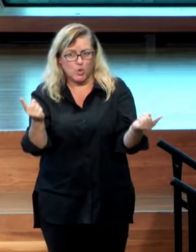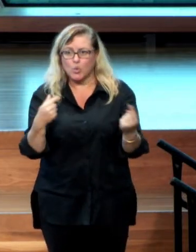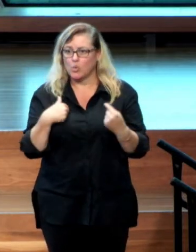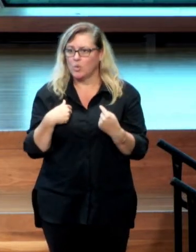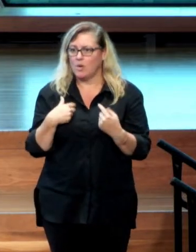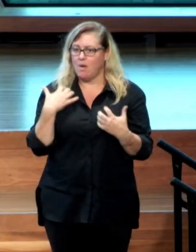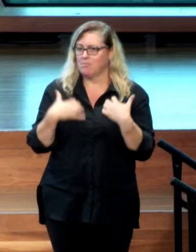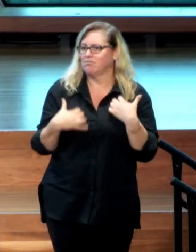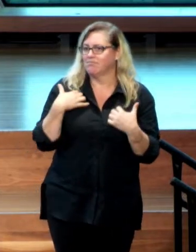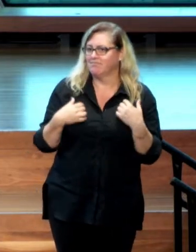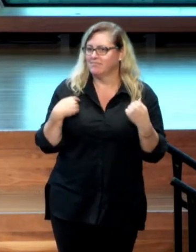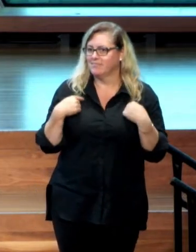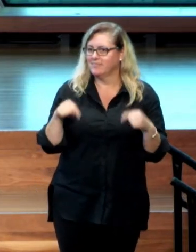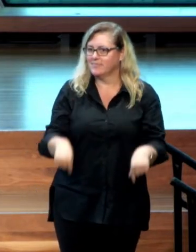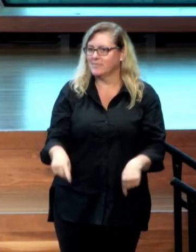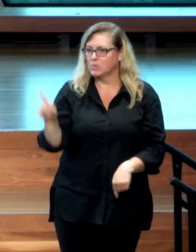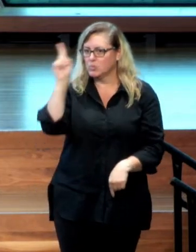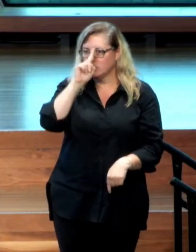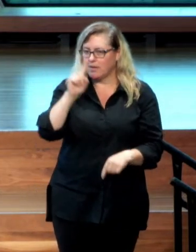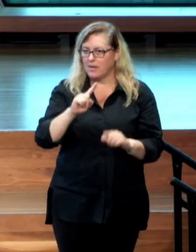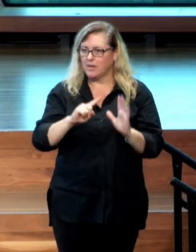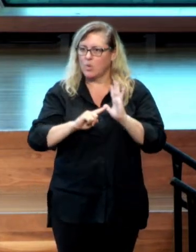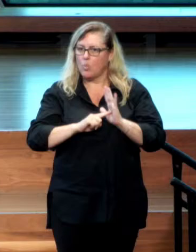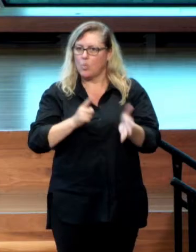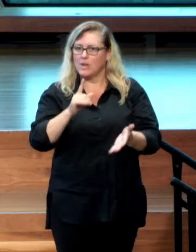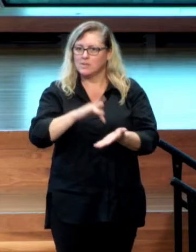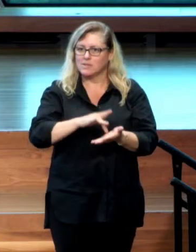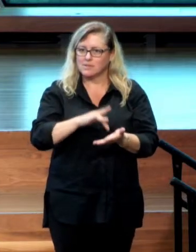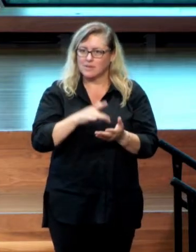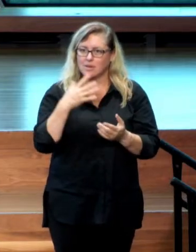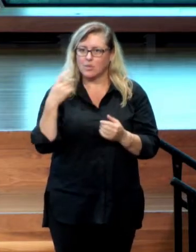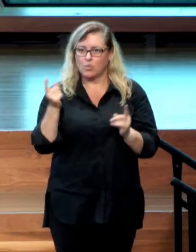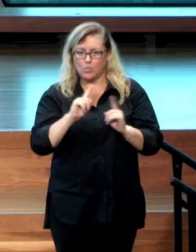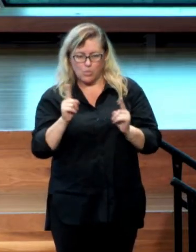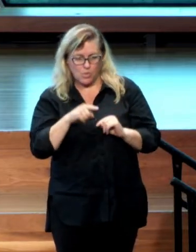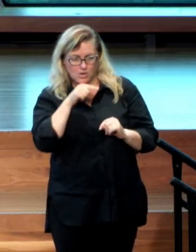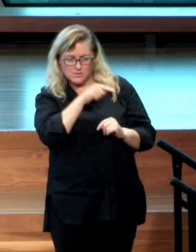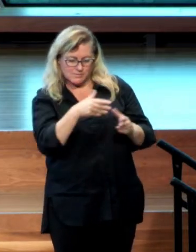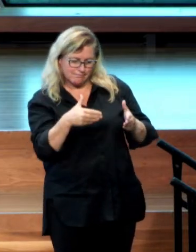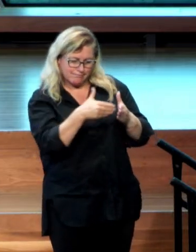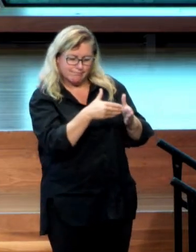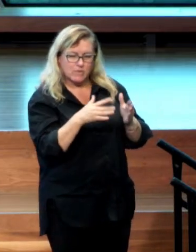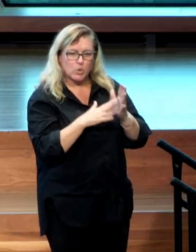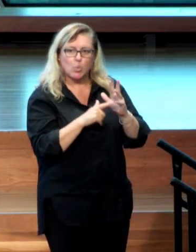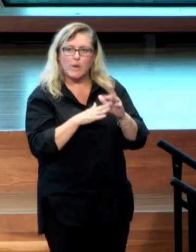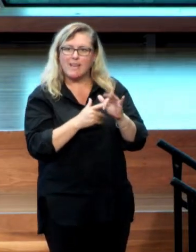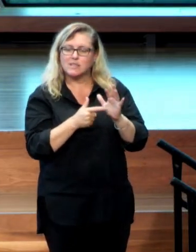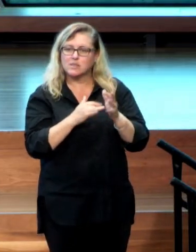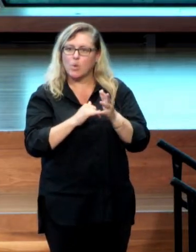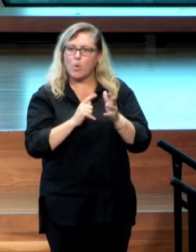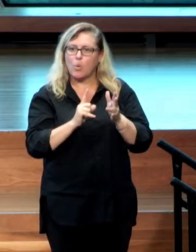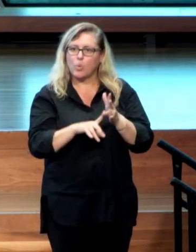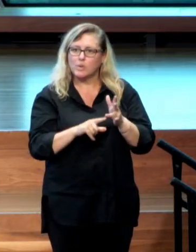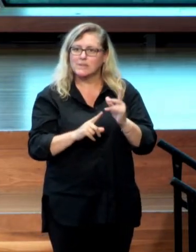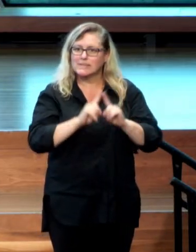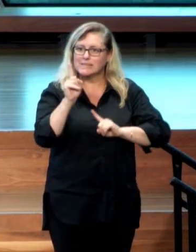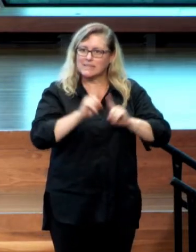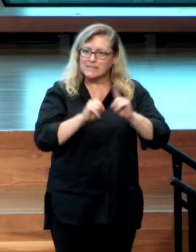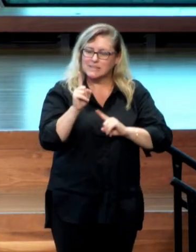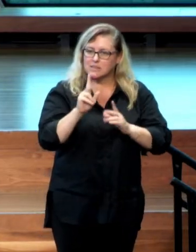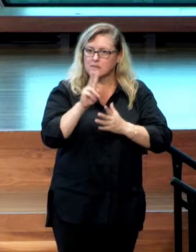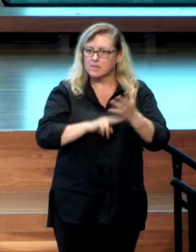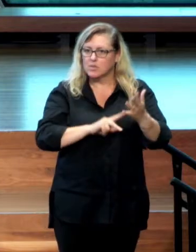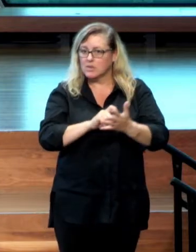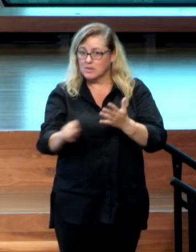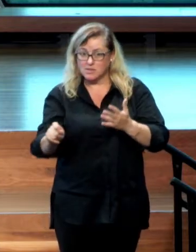here today. The Wheeler Centre is a cornerstone of Melbourne's status as UNESCO City for Literature. We were only the